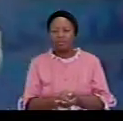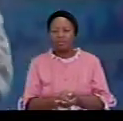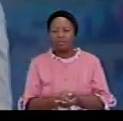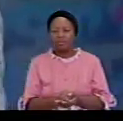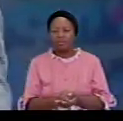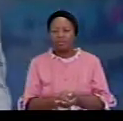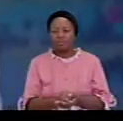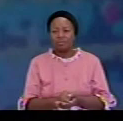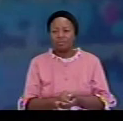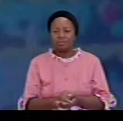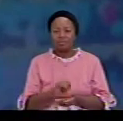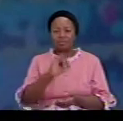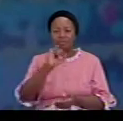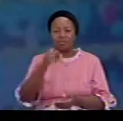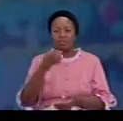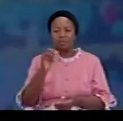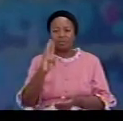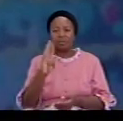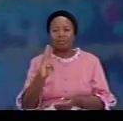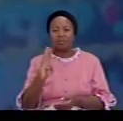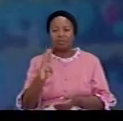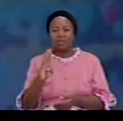Job chapter 22 verse